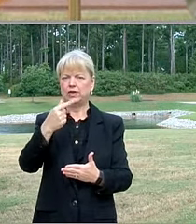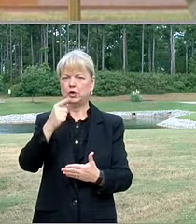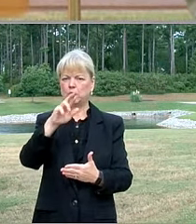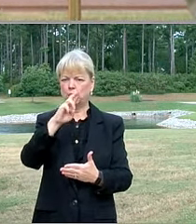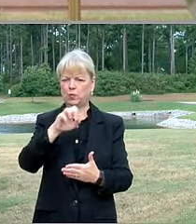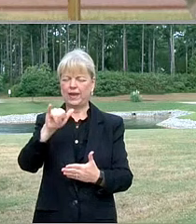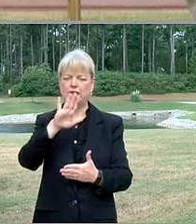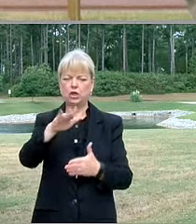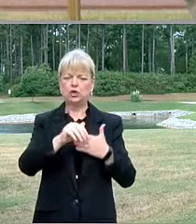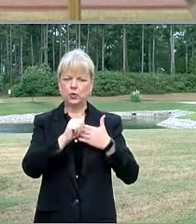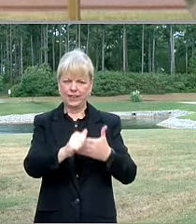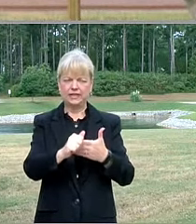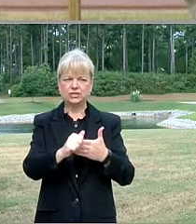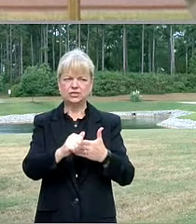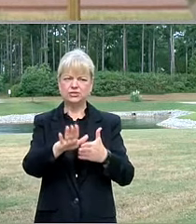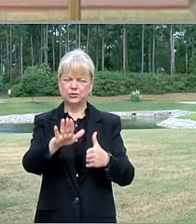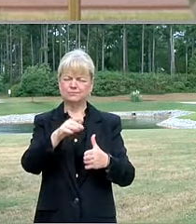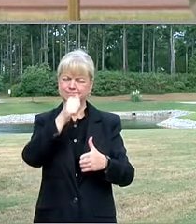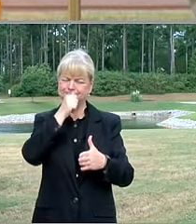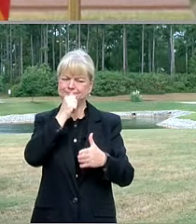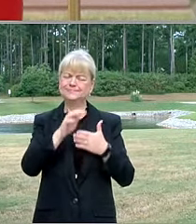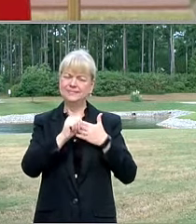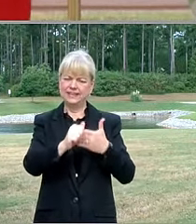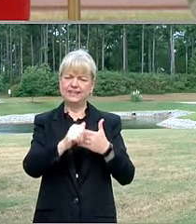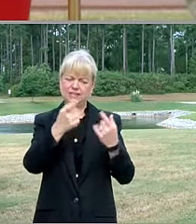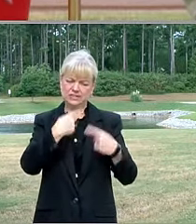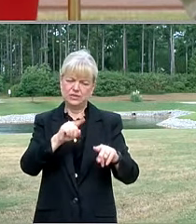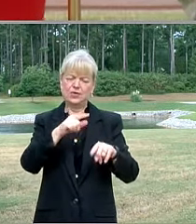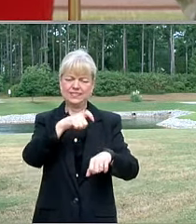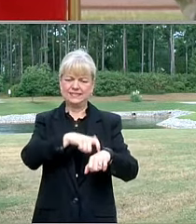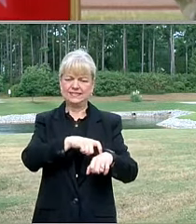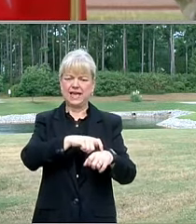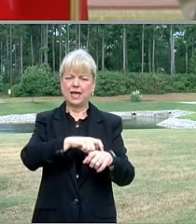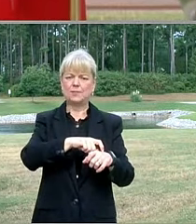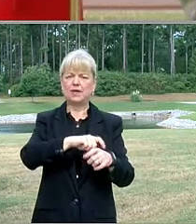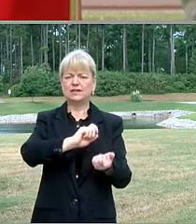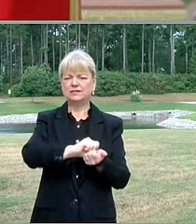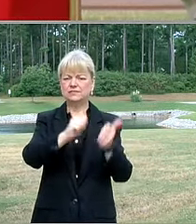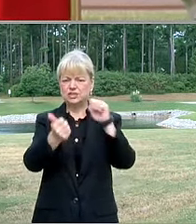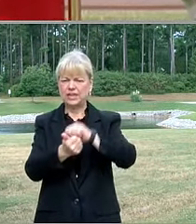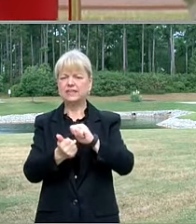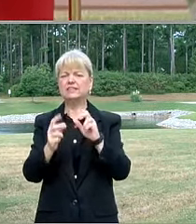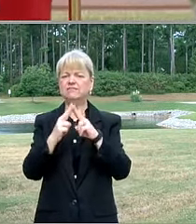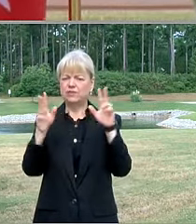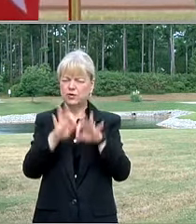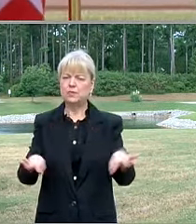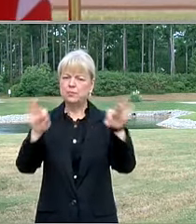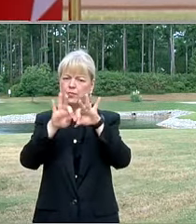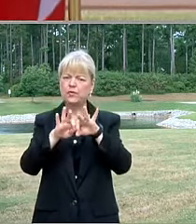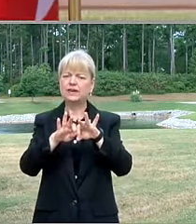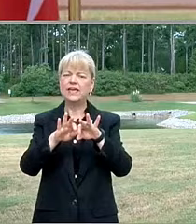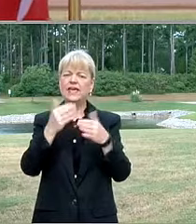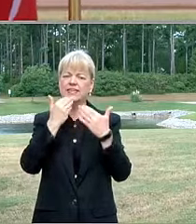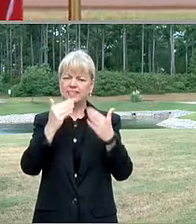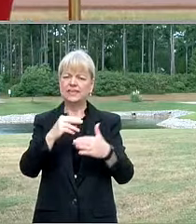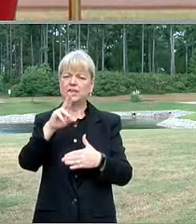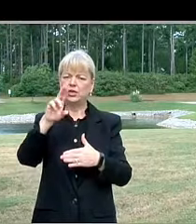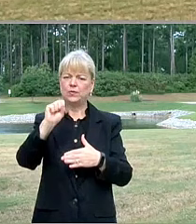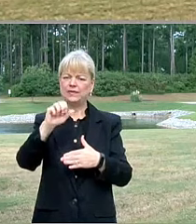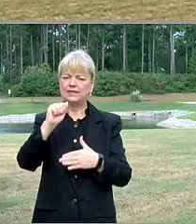your steadfast leadership during this time of transition. It's incredibly important, and to the USASAC